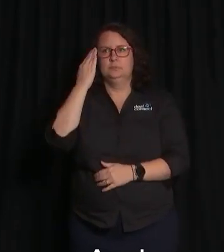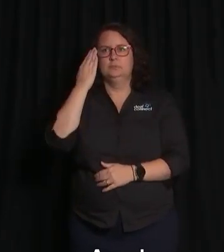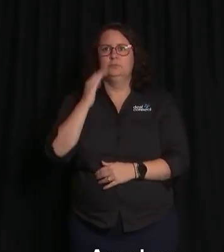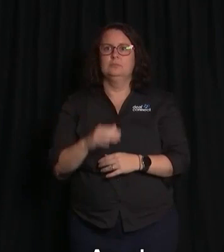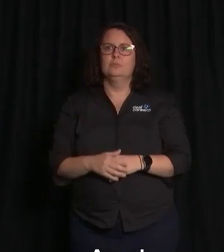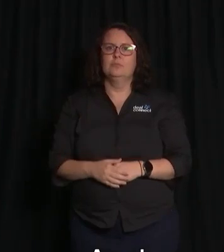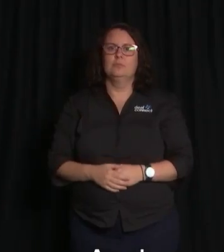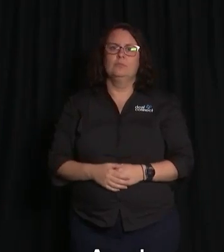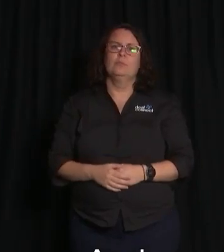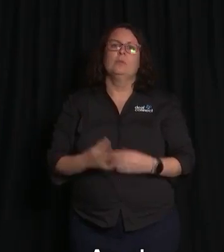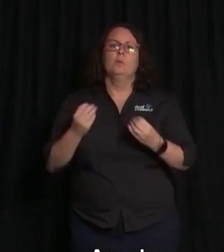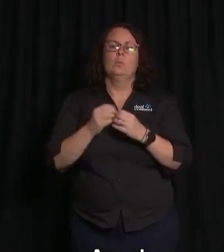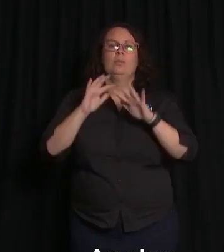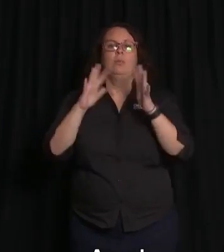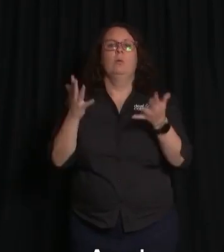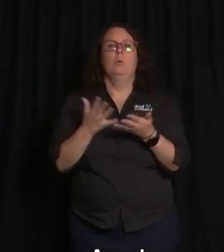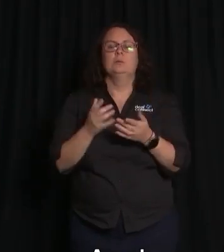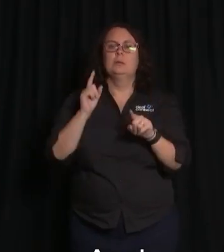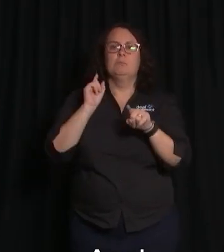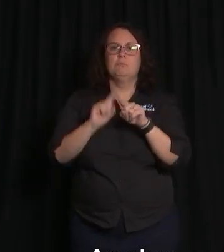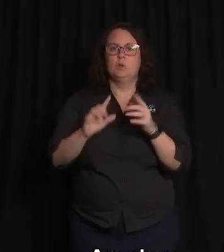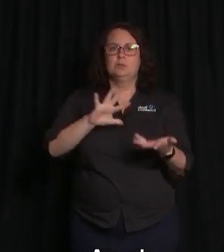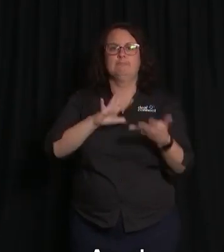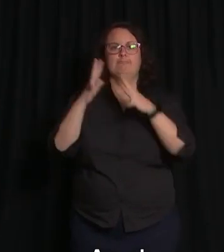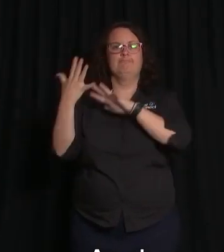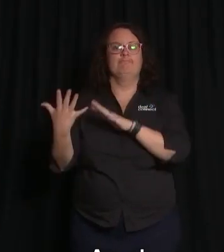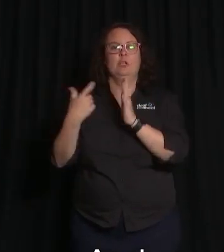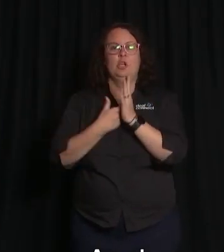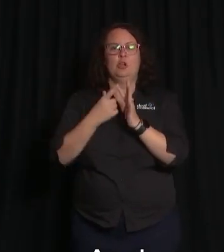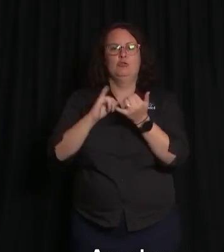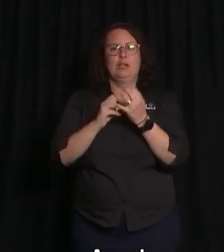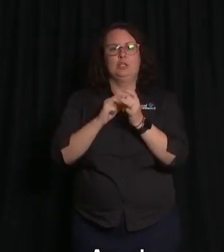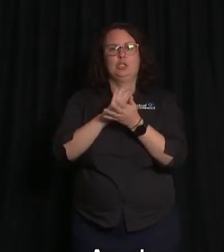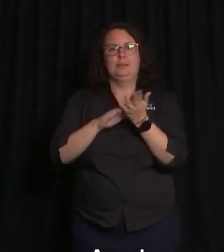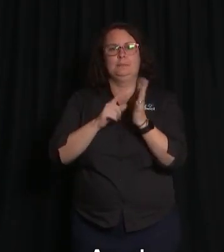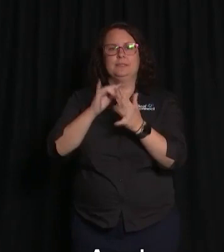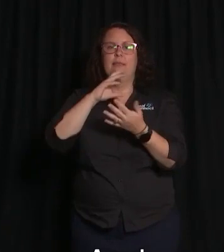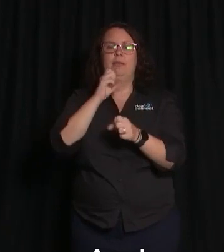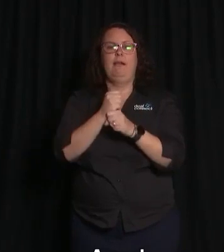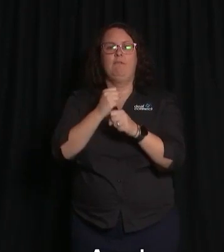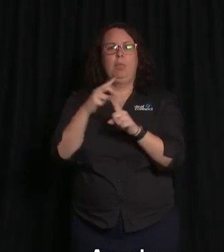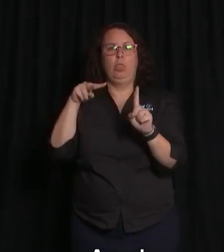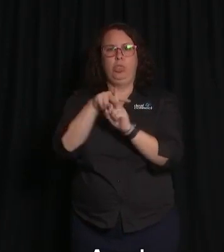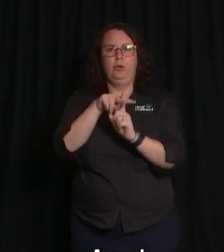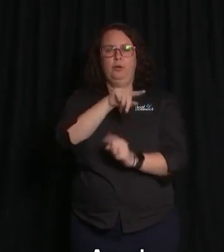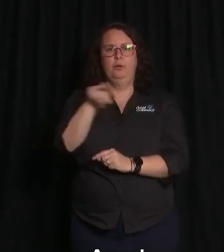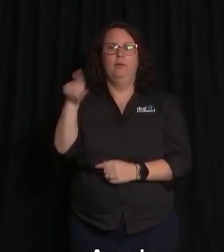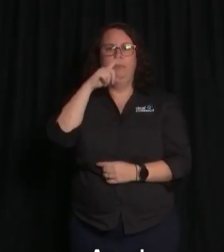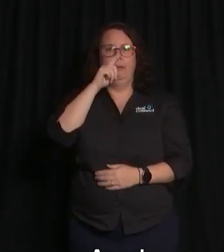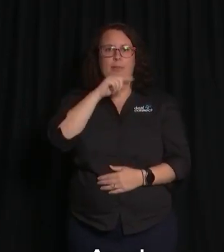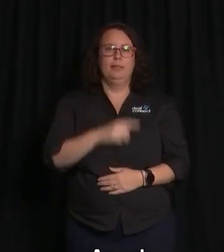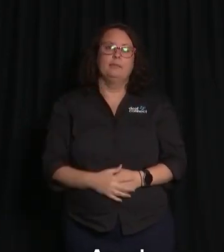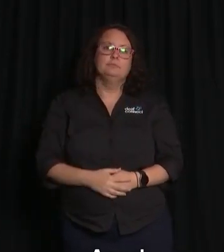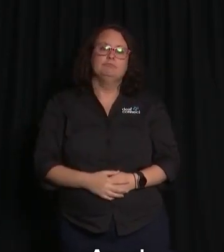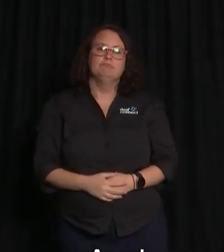of his country with some of the world's most destructive and despotic regimes. All of this in his lifetime. That is a confronting